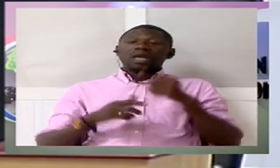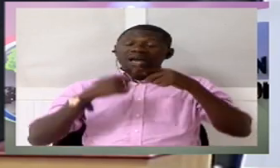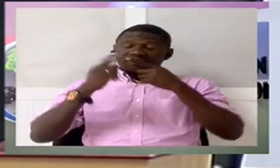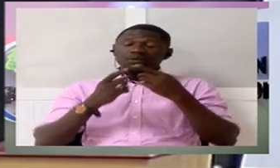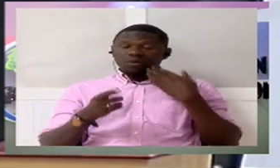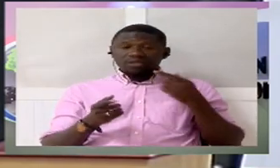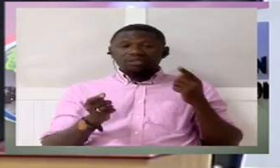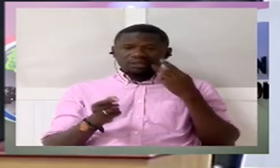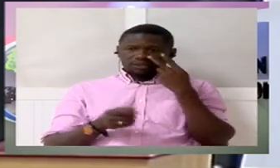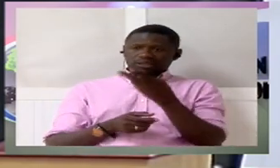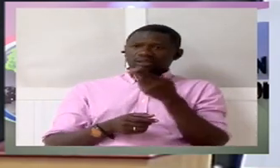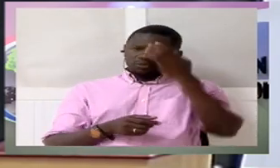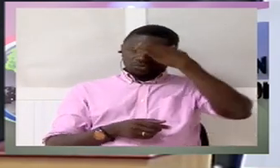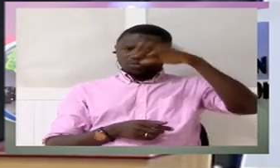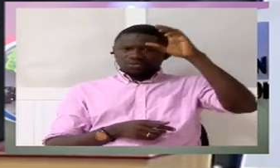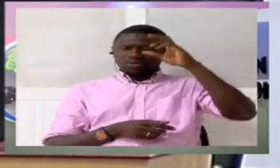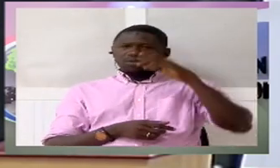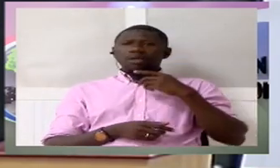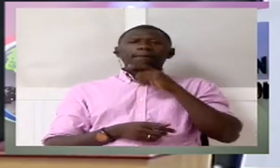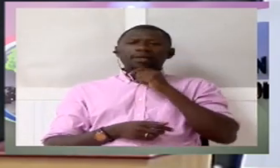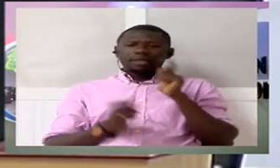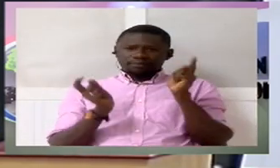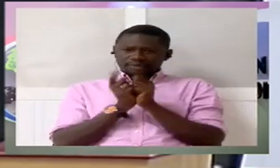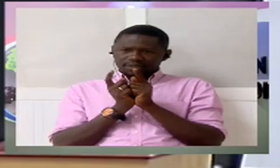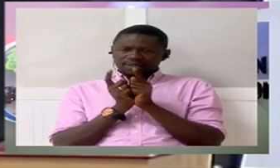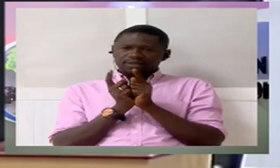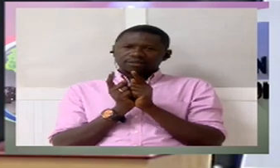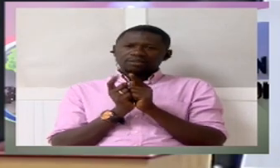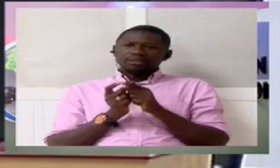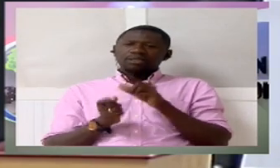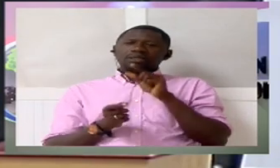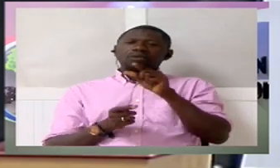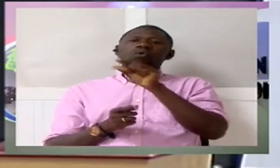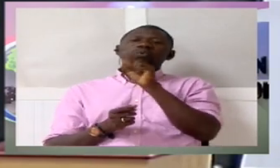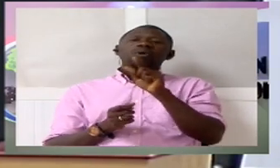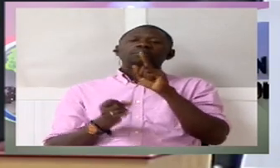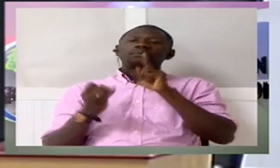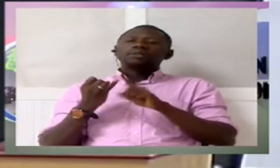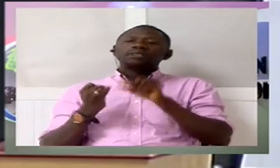The man that I met up with. Duomu oya leti. One of them was Oya.